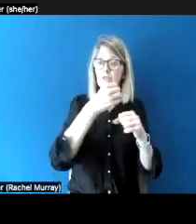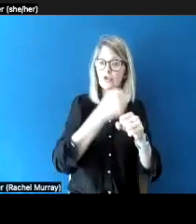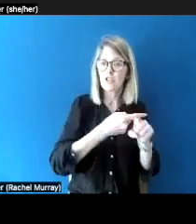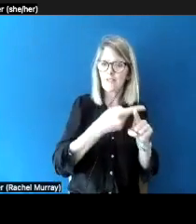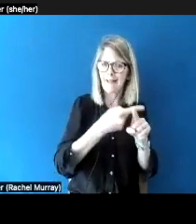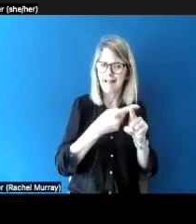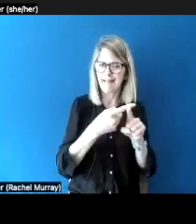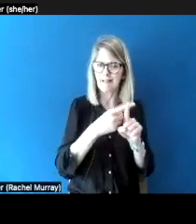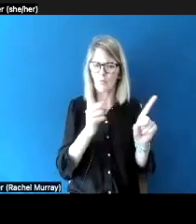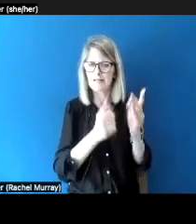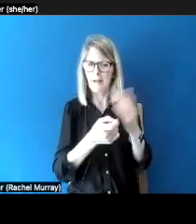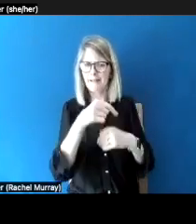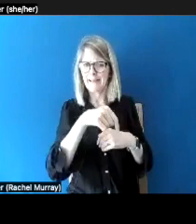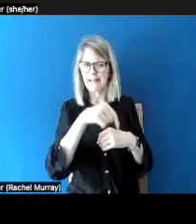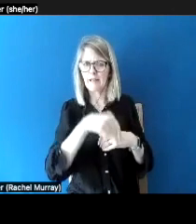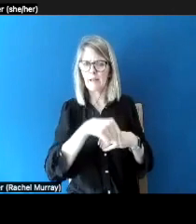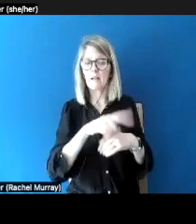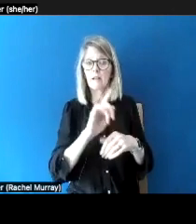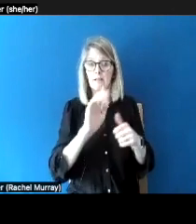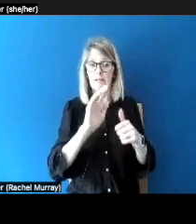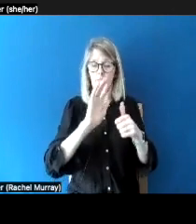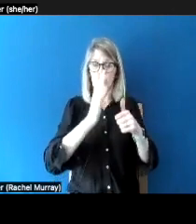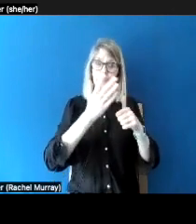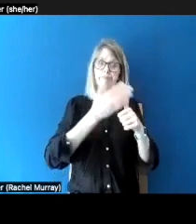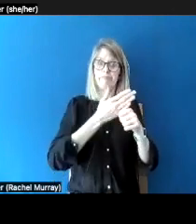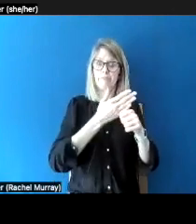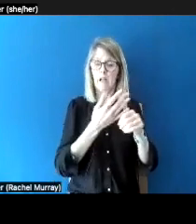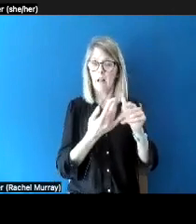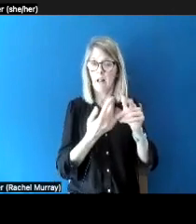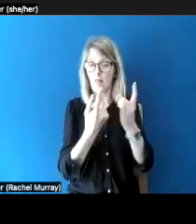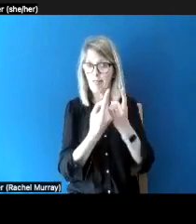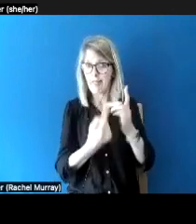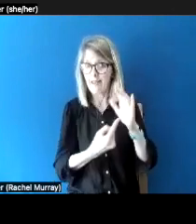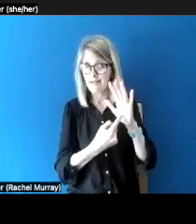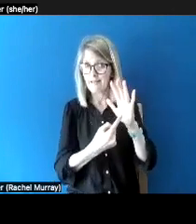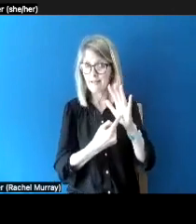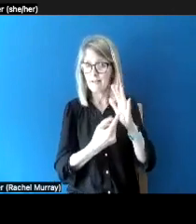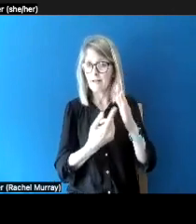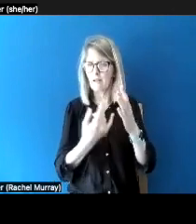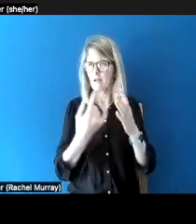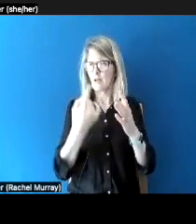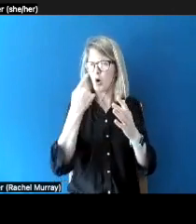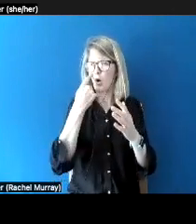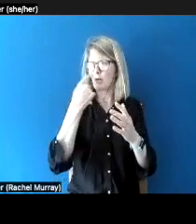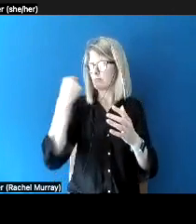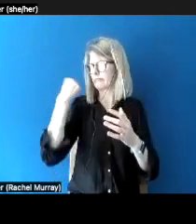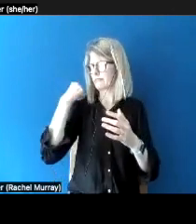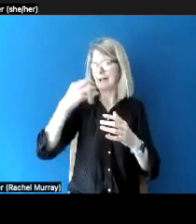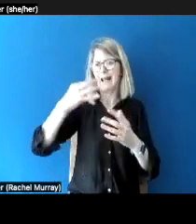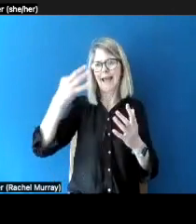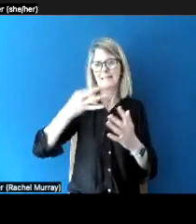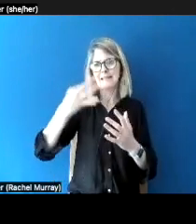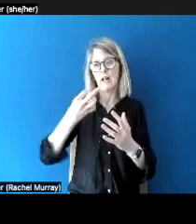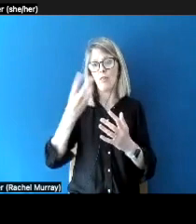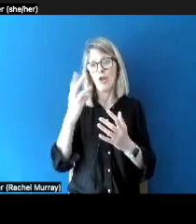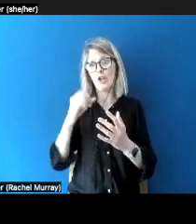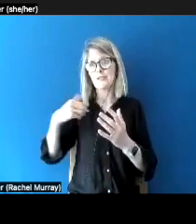working. One of the key things was that if you look at all the way from 1830s up